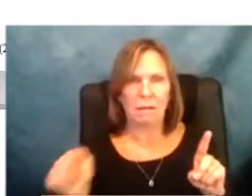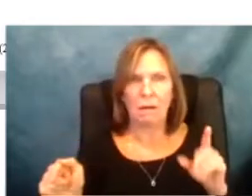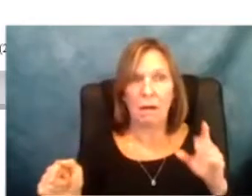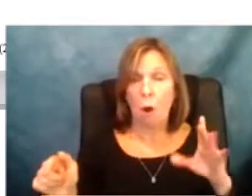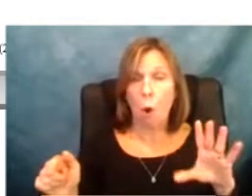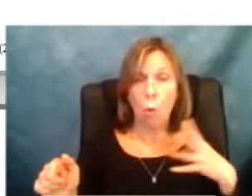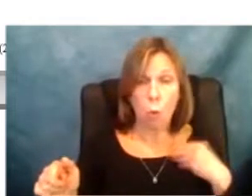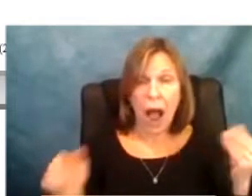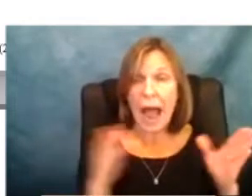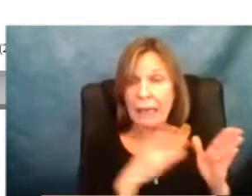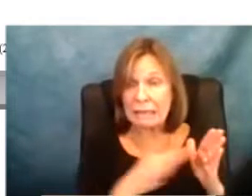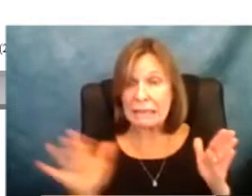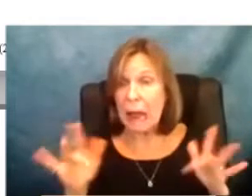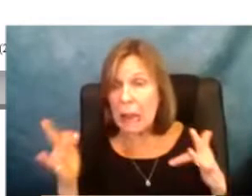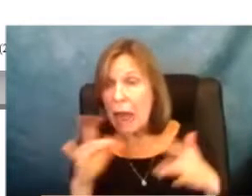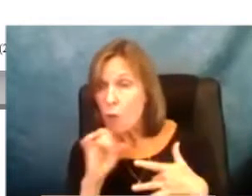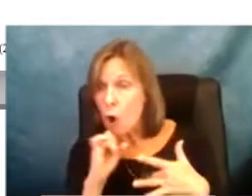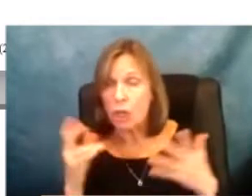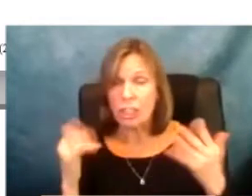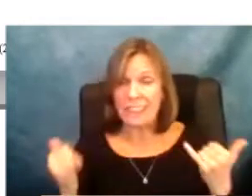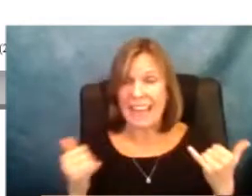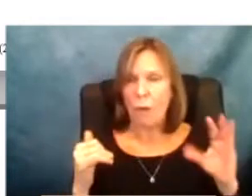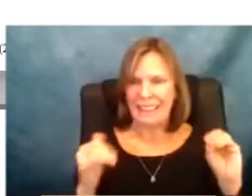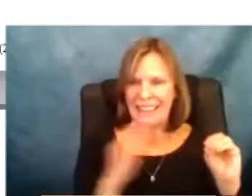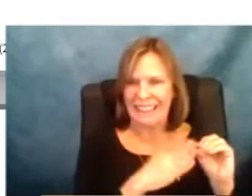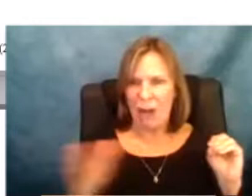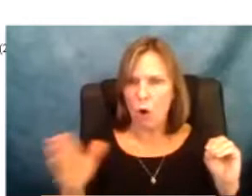orange to red. This time the scale is 0 to 59.